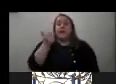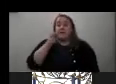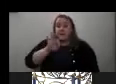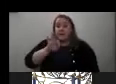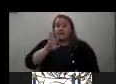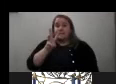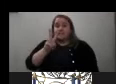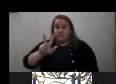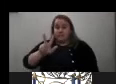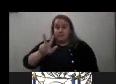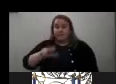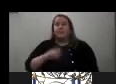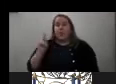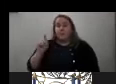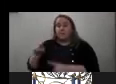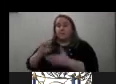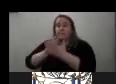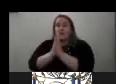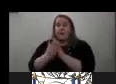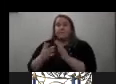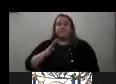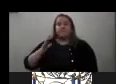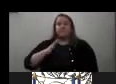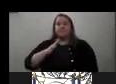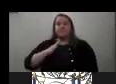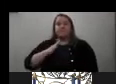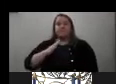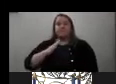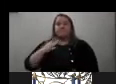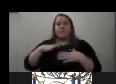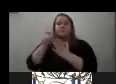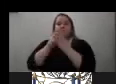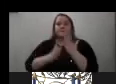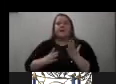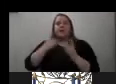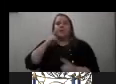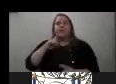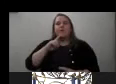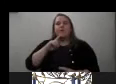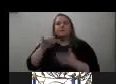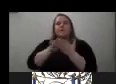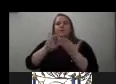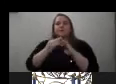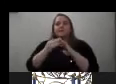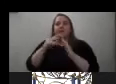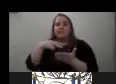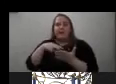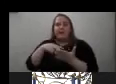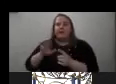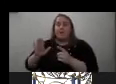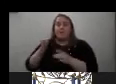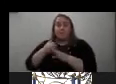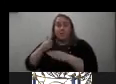1963, Kerenska became the official costume designer for New York City Ballet, and she spent the rest of her career